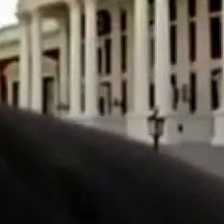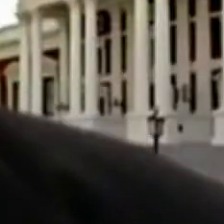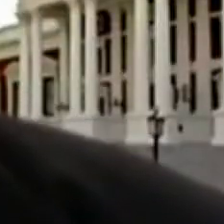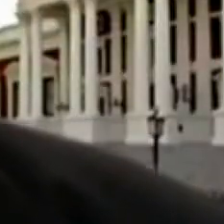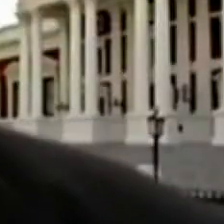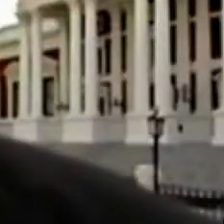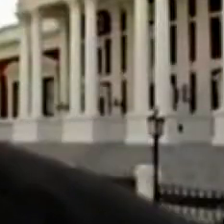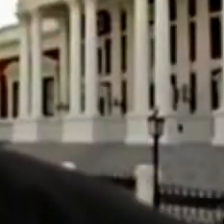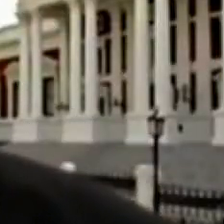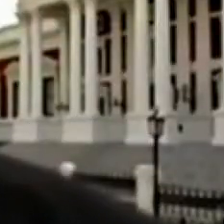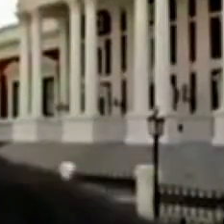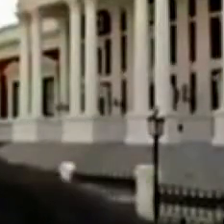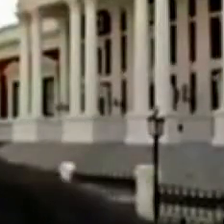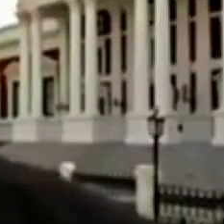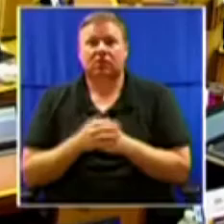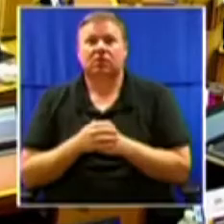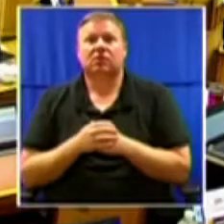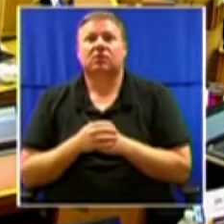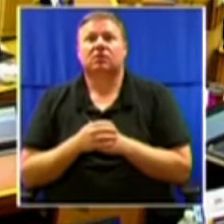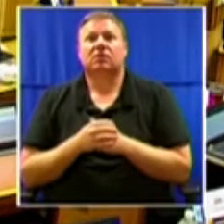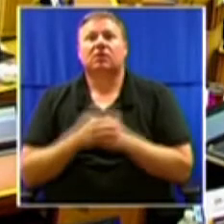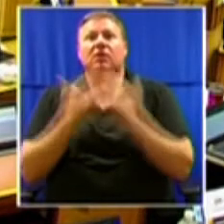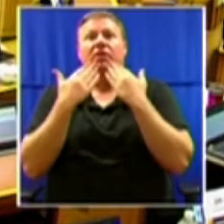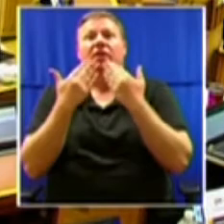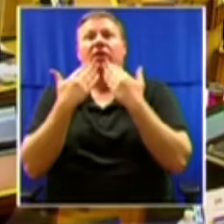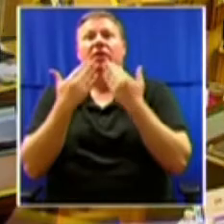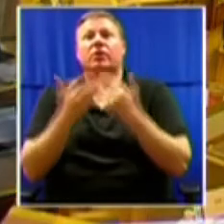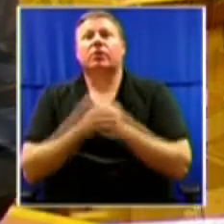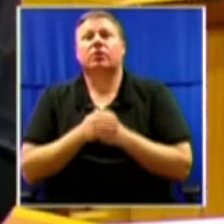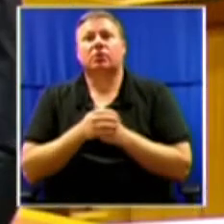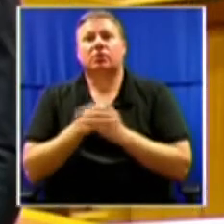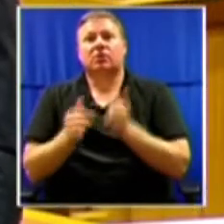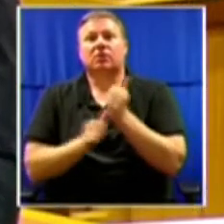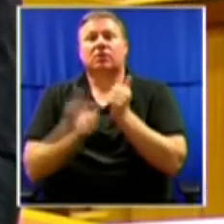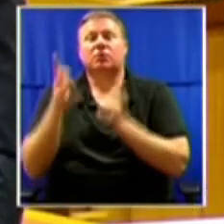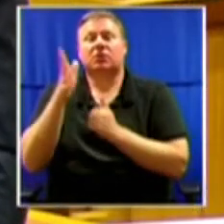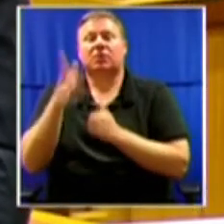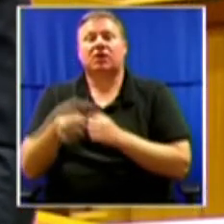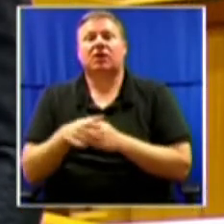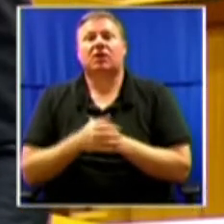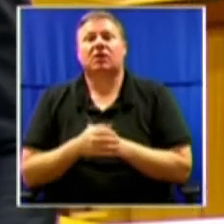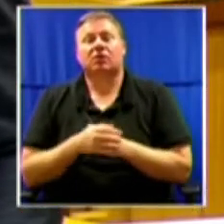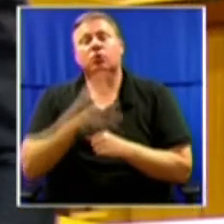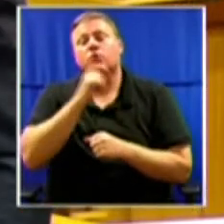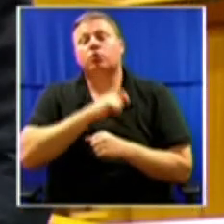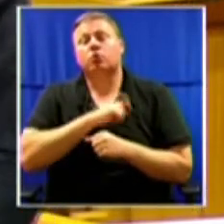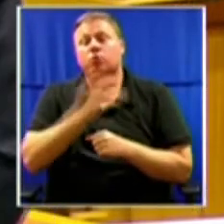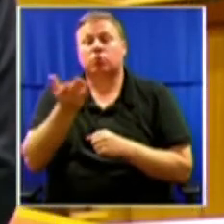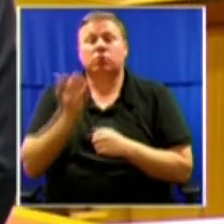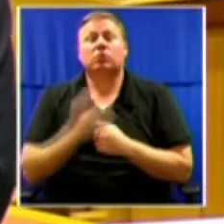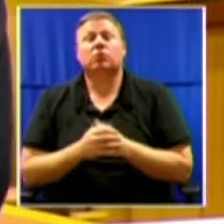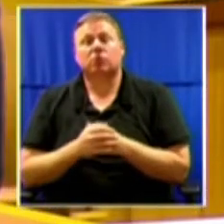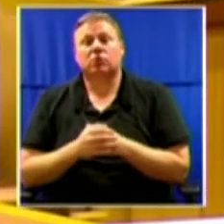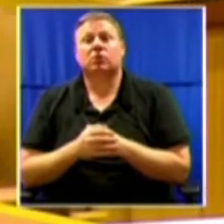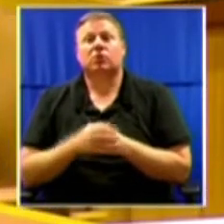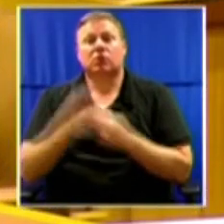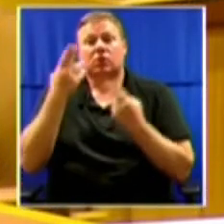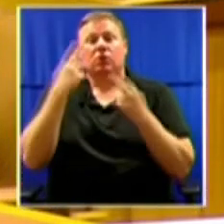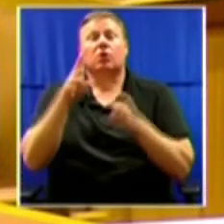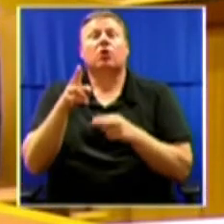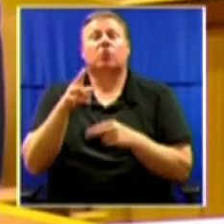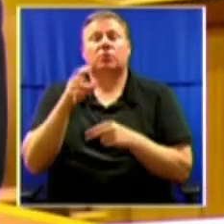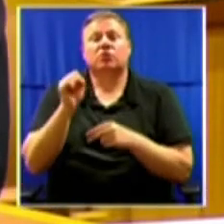Honorable Minister. Thank you, Deputy Speaker. It's true what Honorable Jemself is